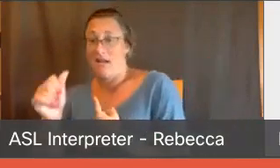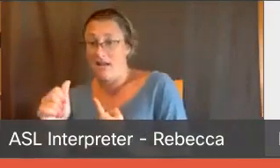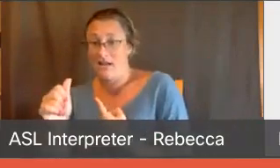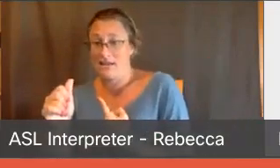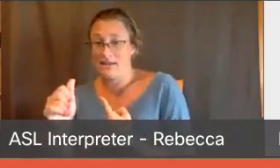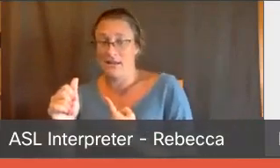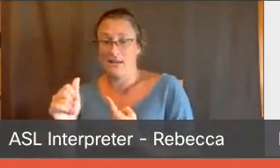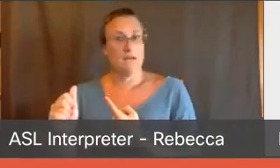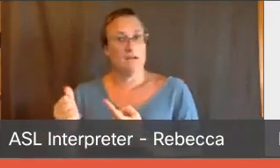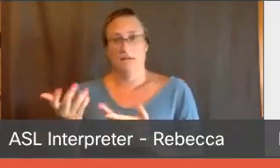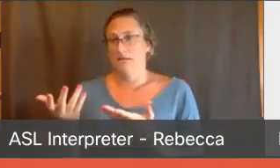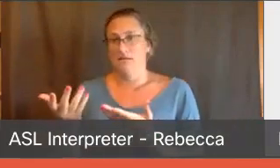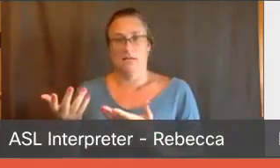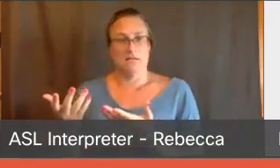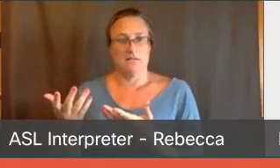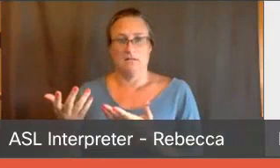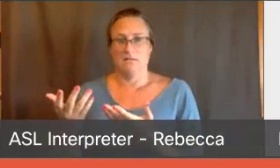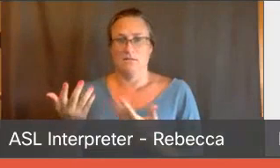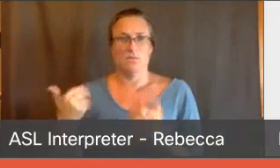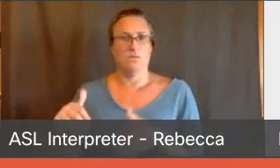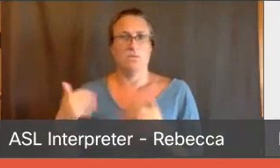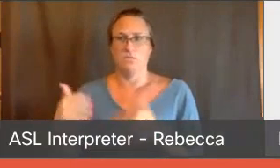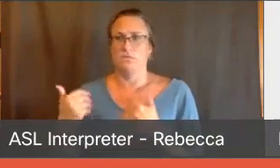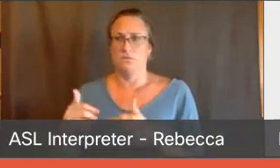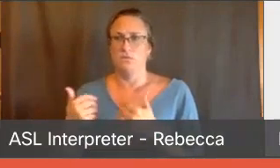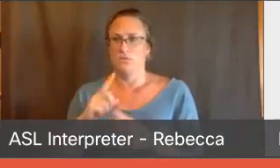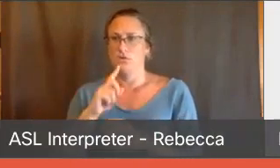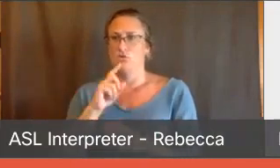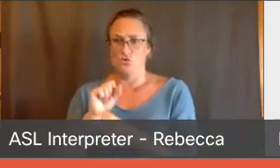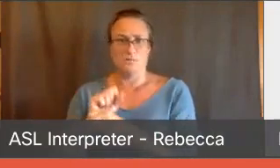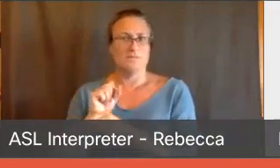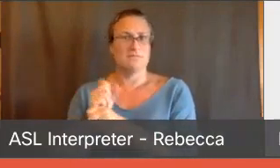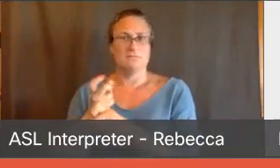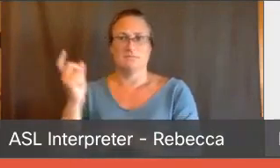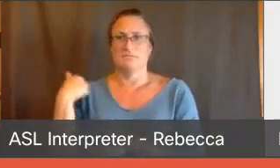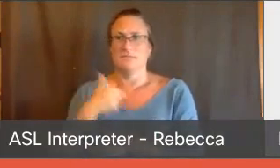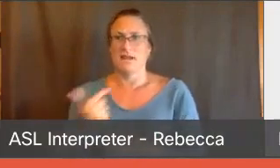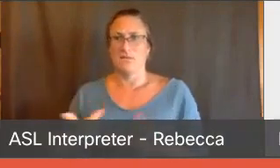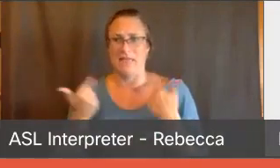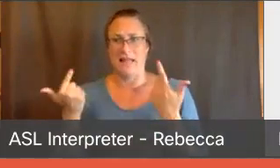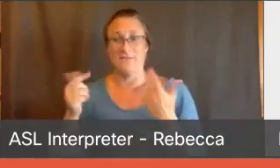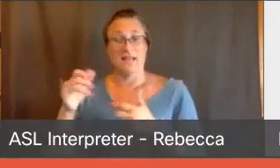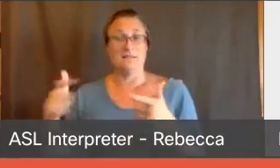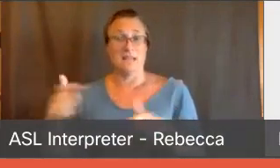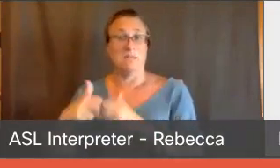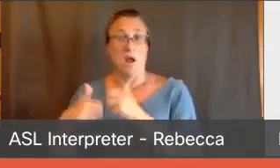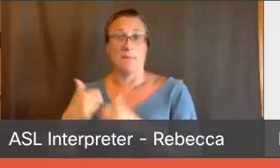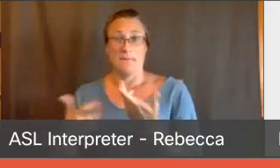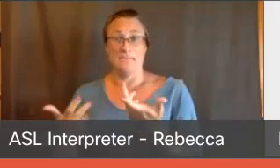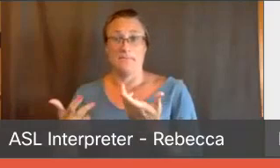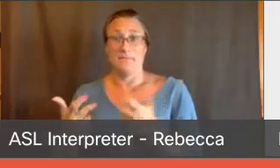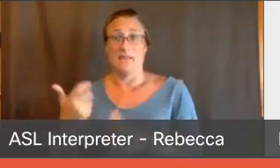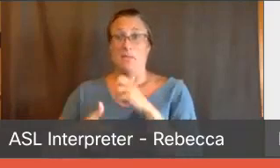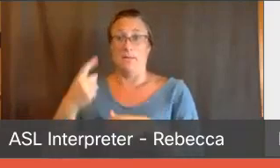That when it's left untreated, I mean, it takes decades of our lives. And that's a problem. That's a problem for people that want to help others.